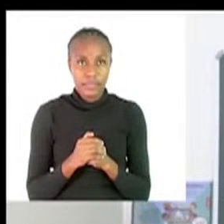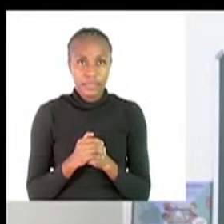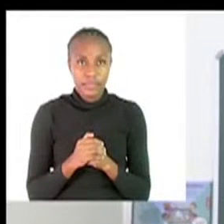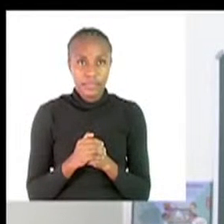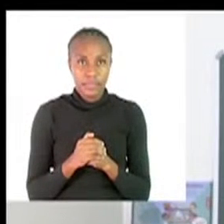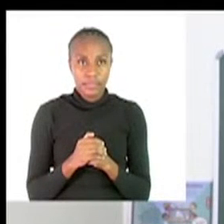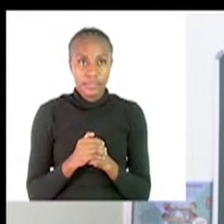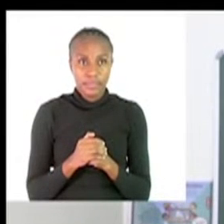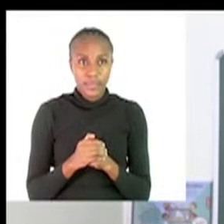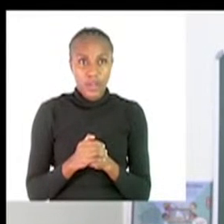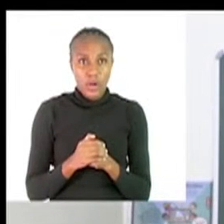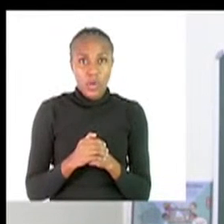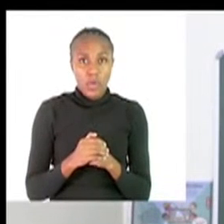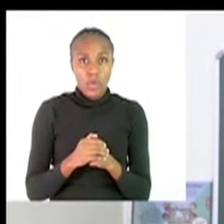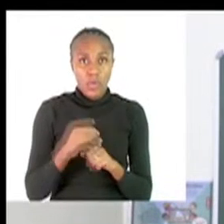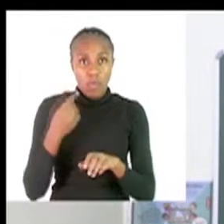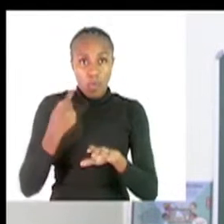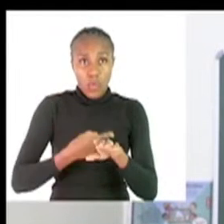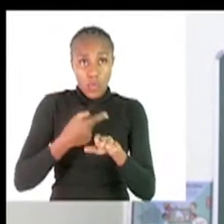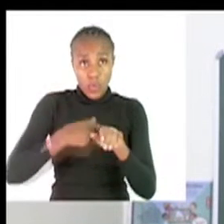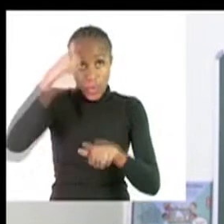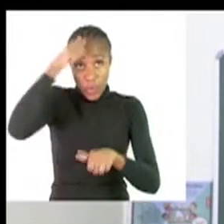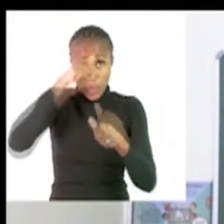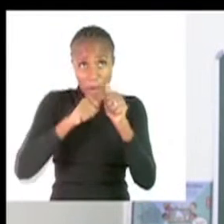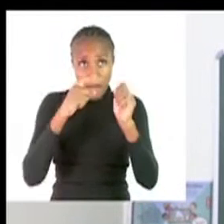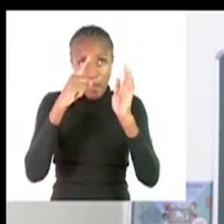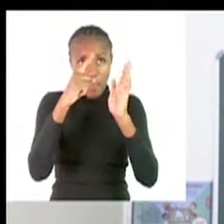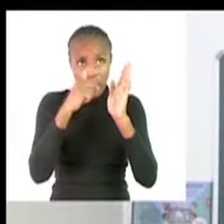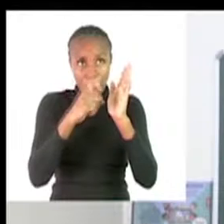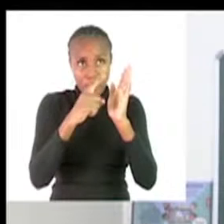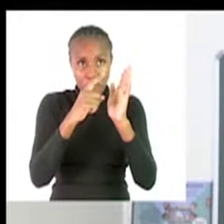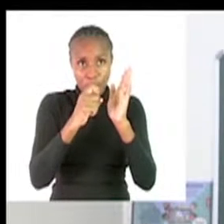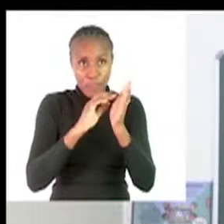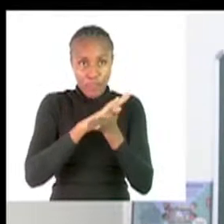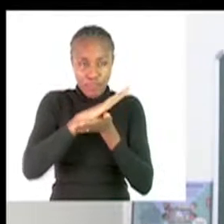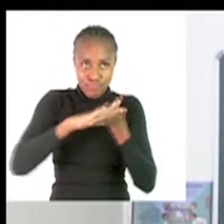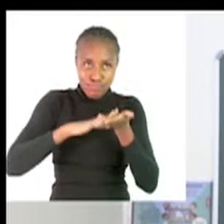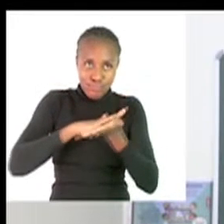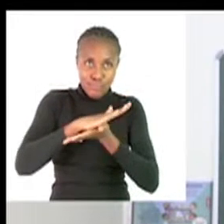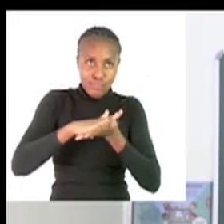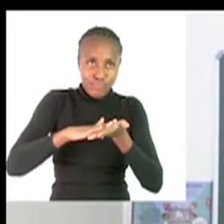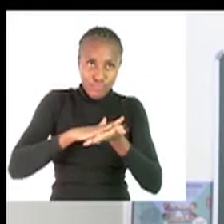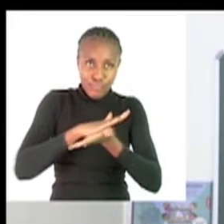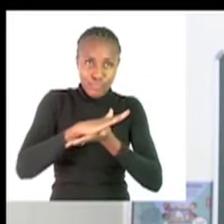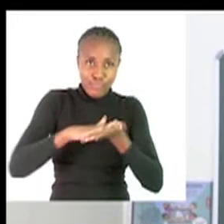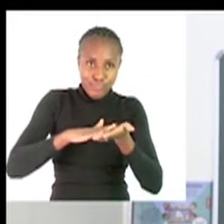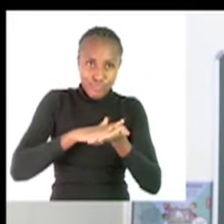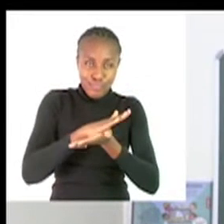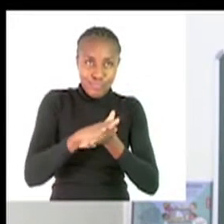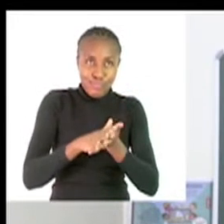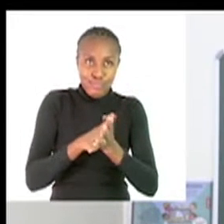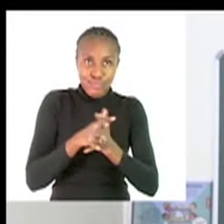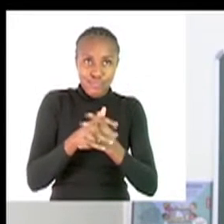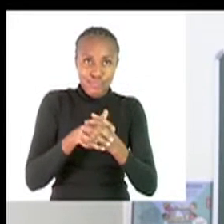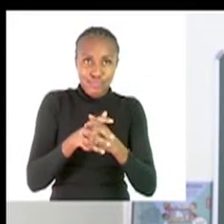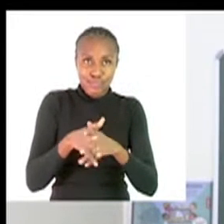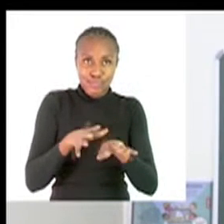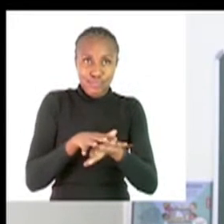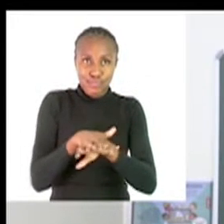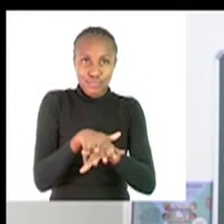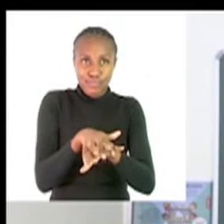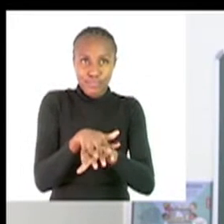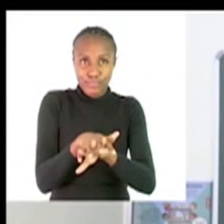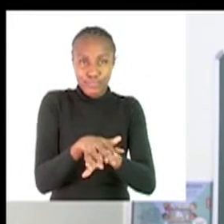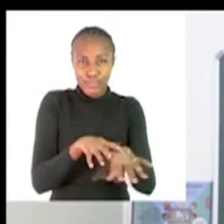Remember to sanitize your hands. Again, rub through your palm, on top of your hand, and through